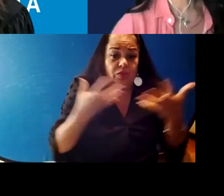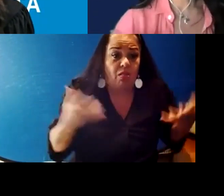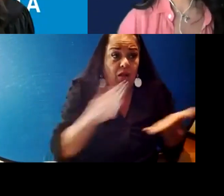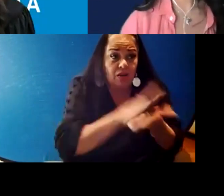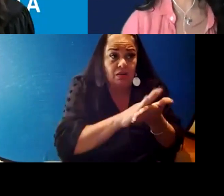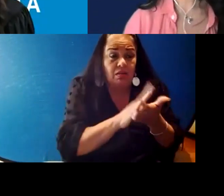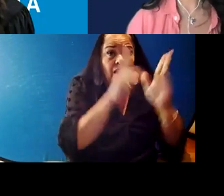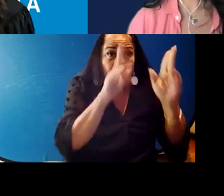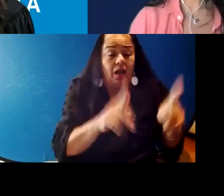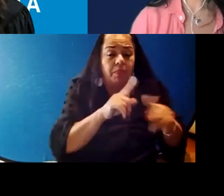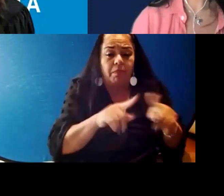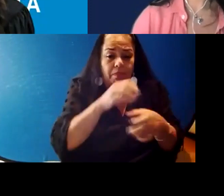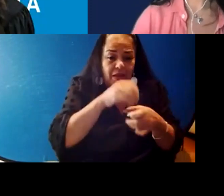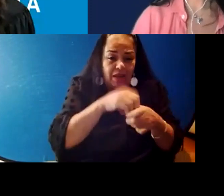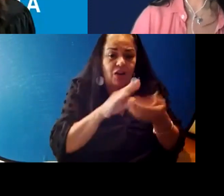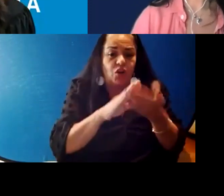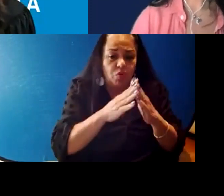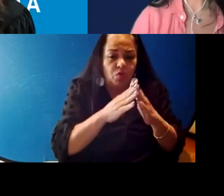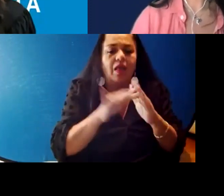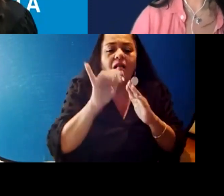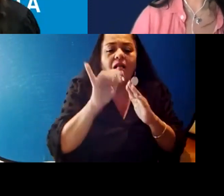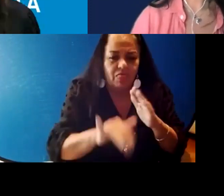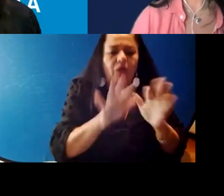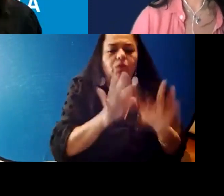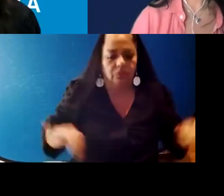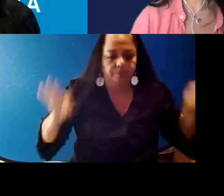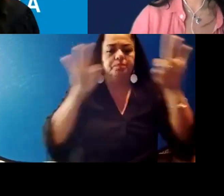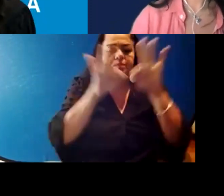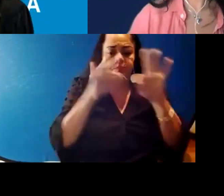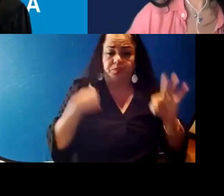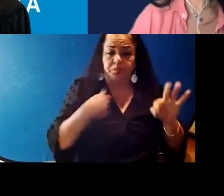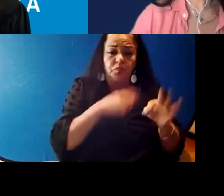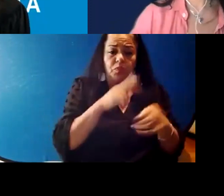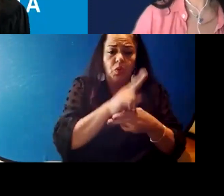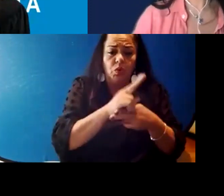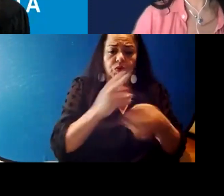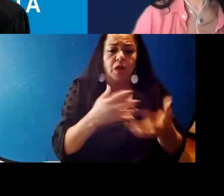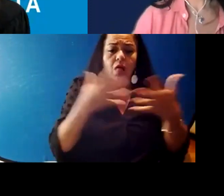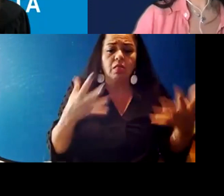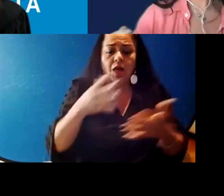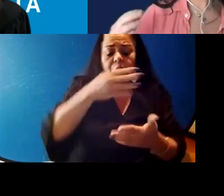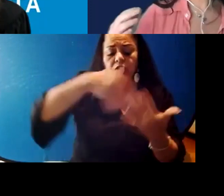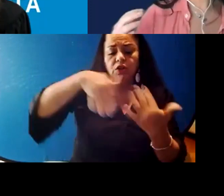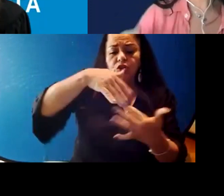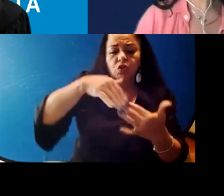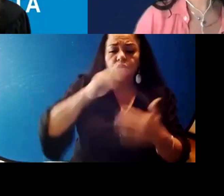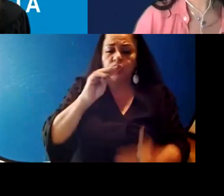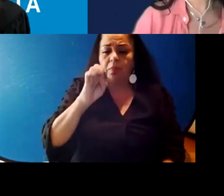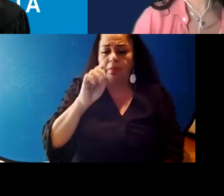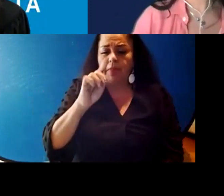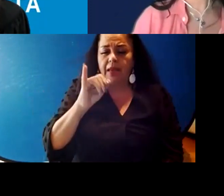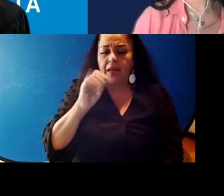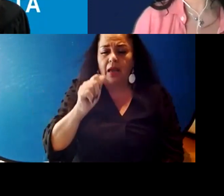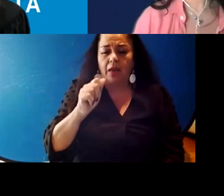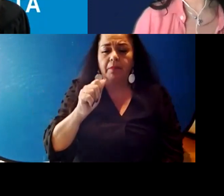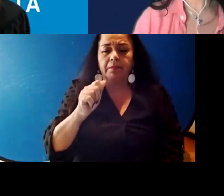know, being in community with folks. And we used a lot of social media platforms to invite young people in, and the foundation had to